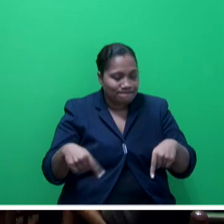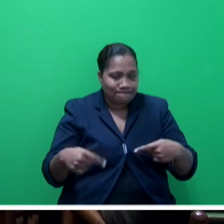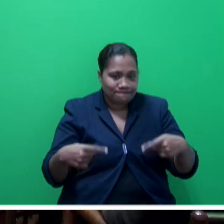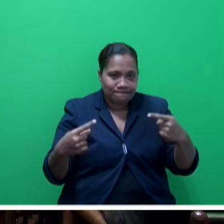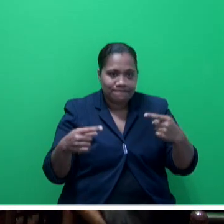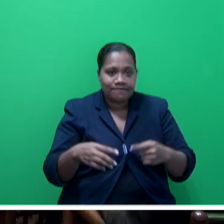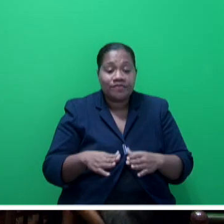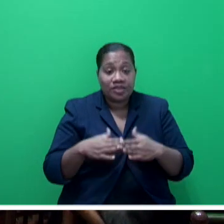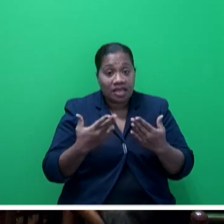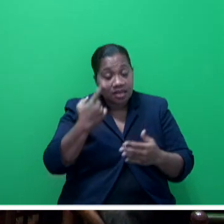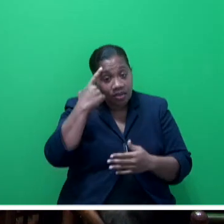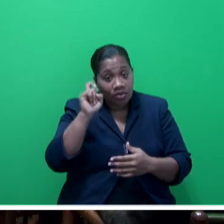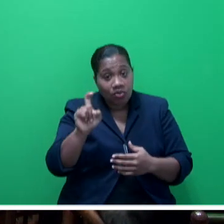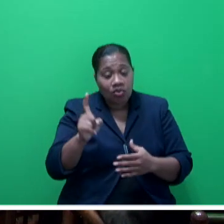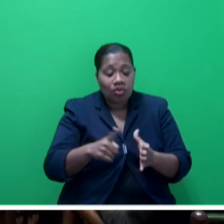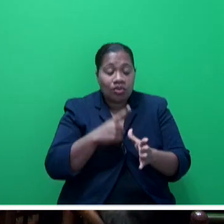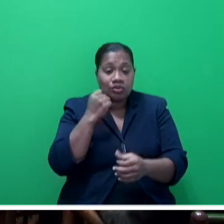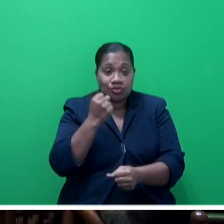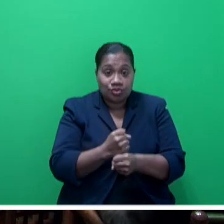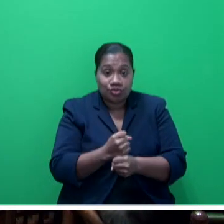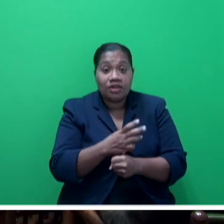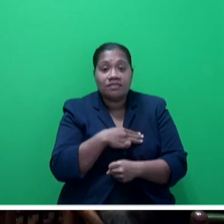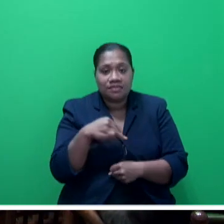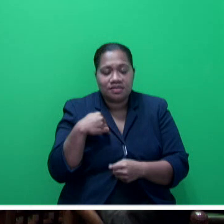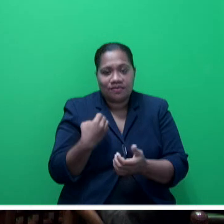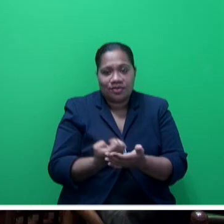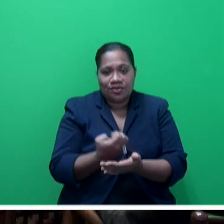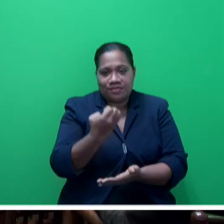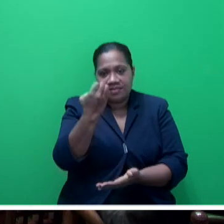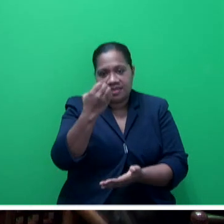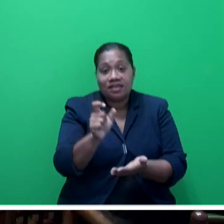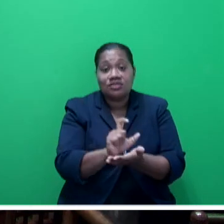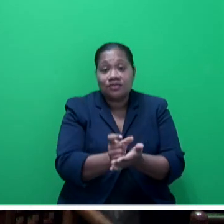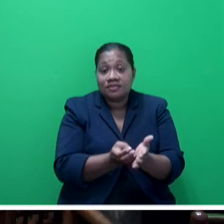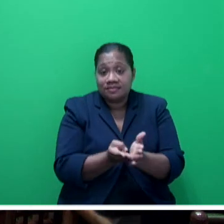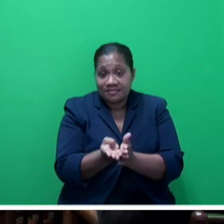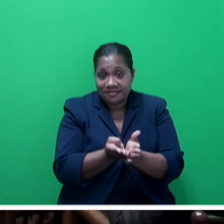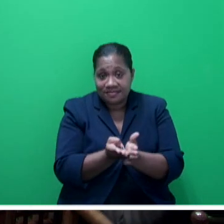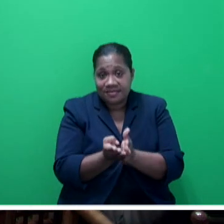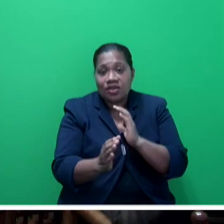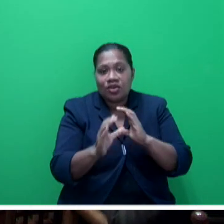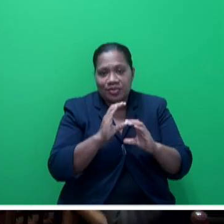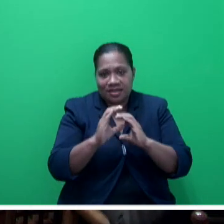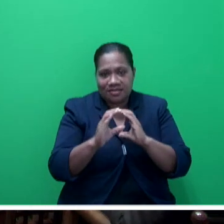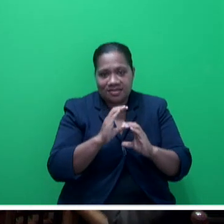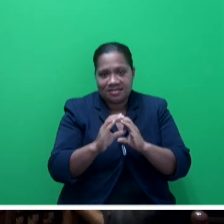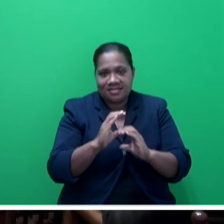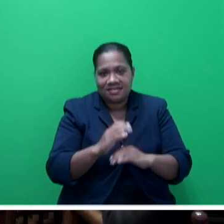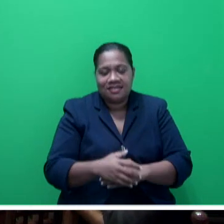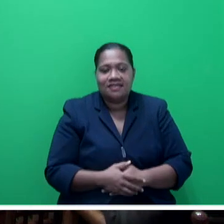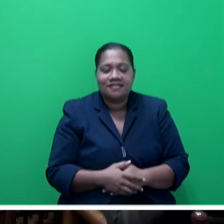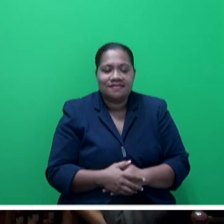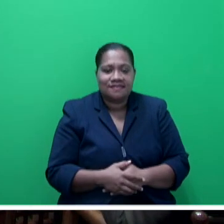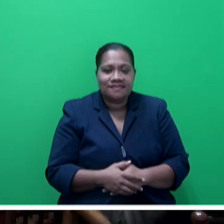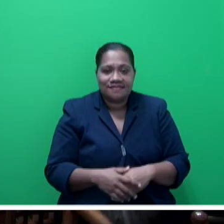I now call on the Attorney-General and Minister for Economy, Civil Service and Communications, the Honourable